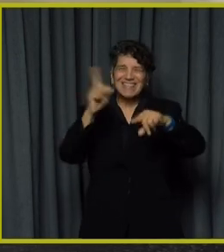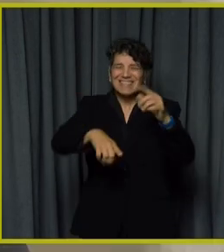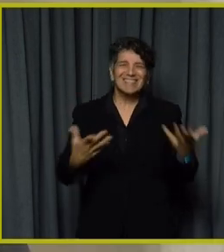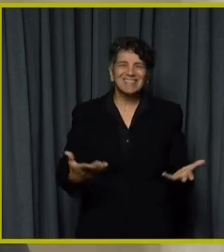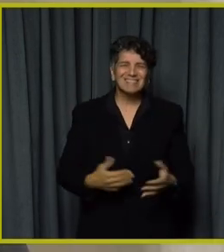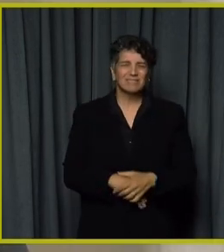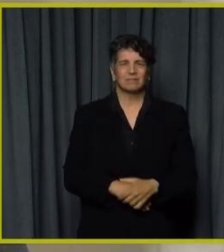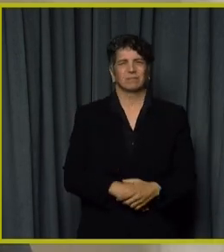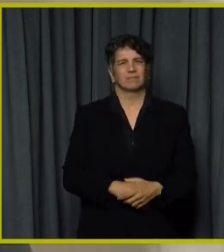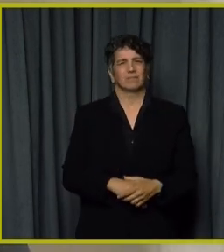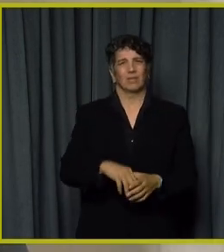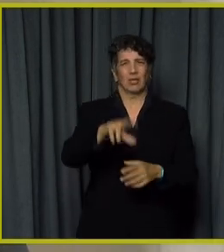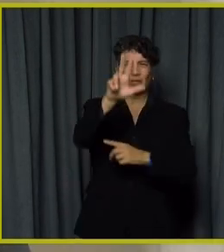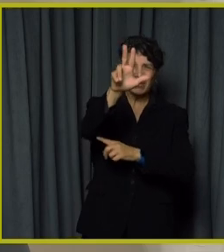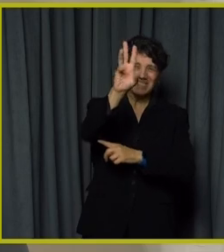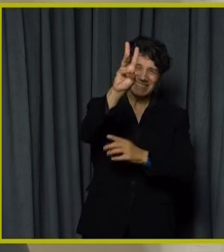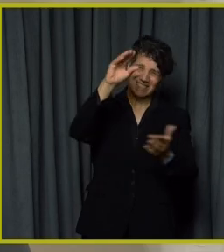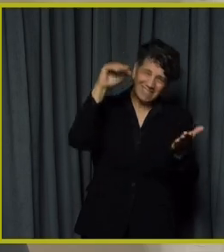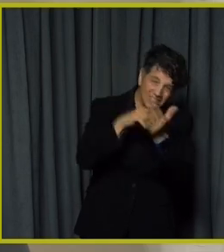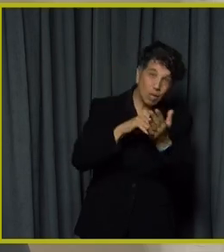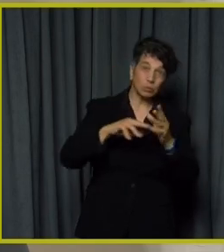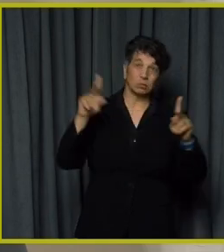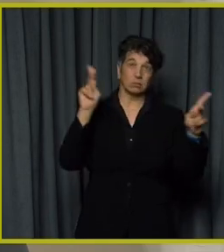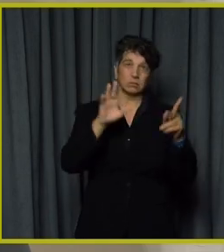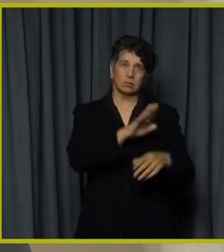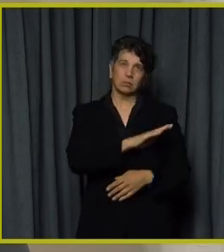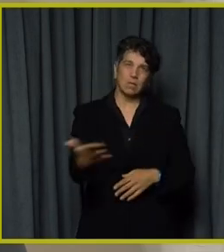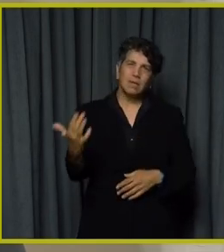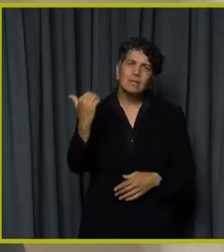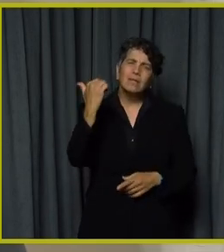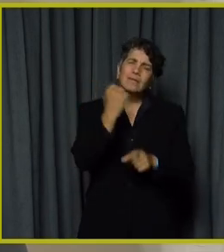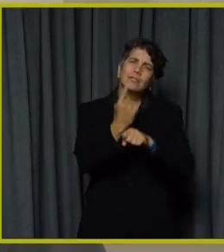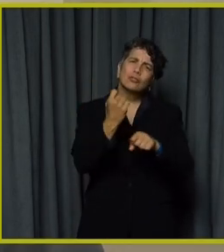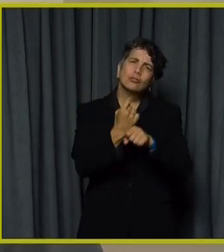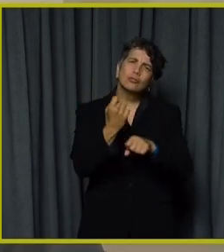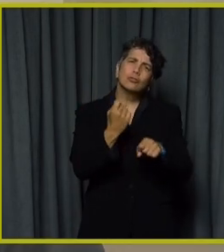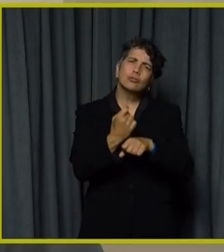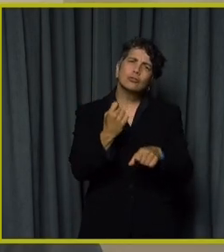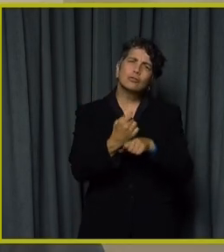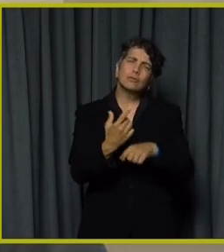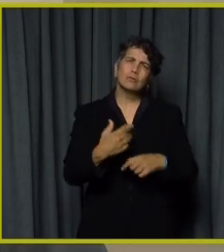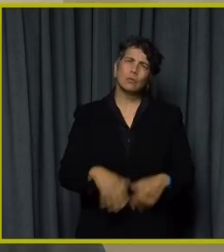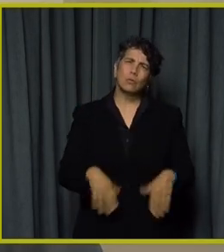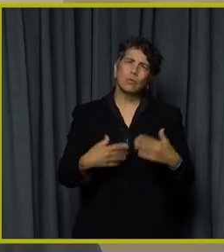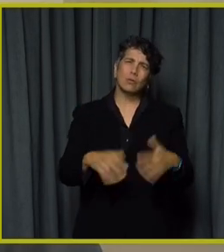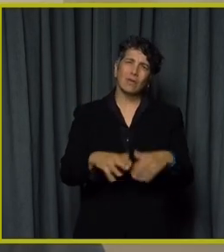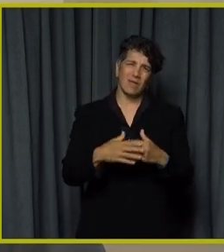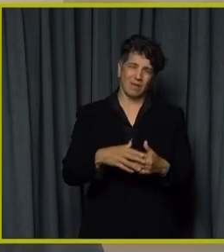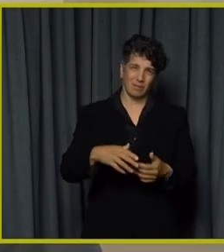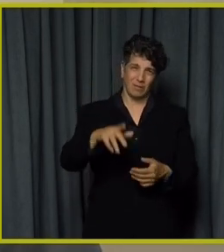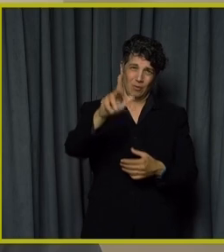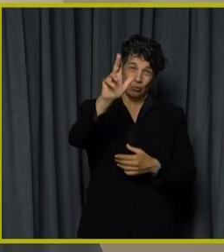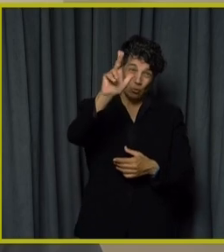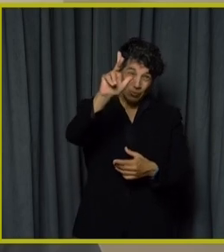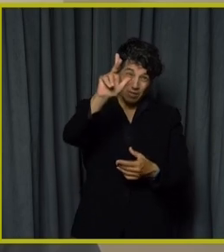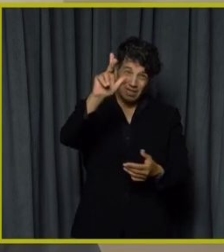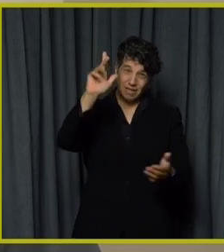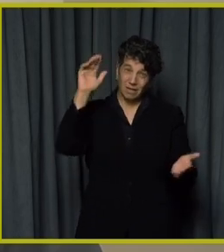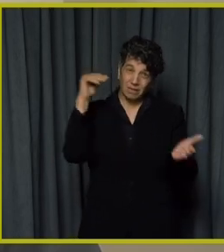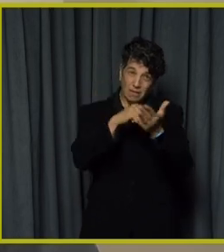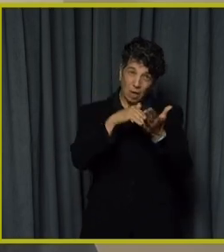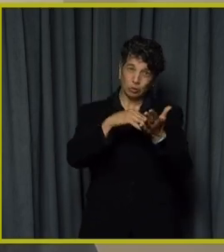year, including 2,800 children? Did you know that border